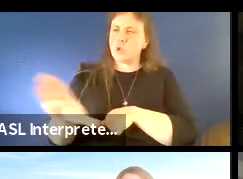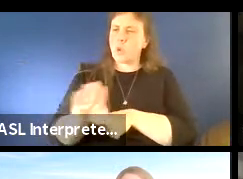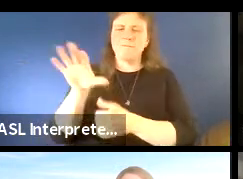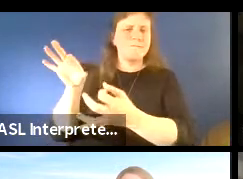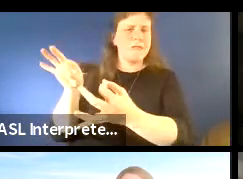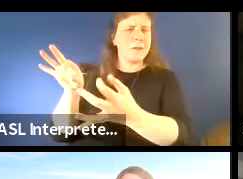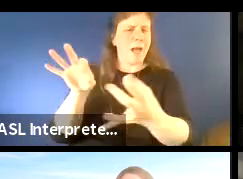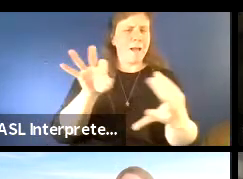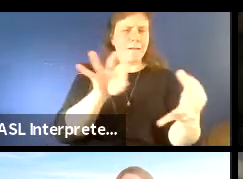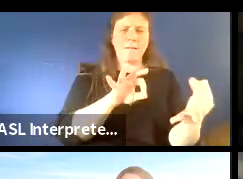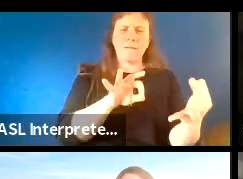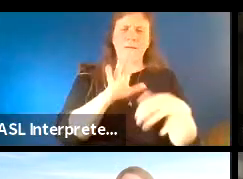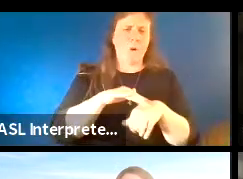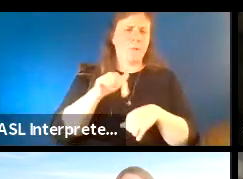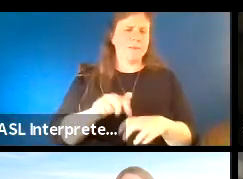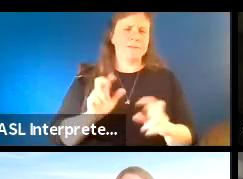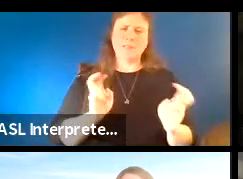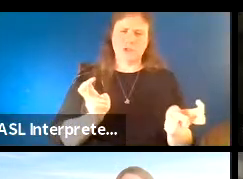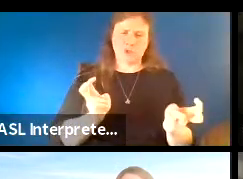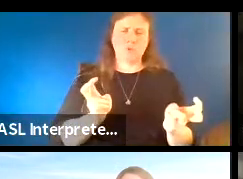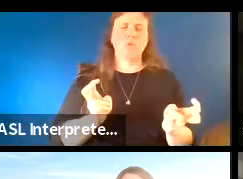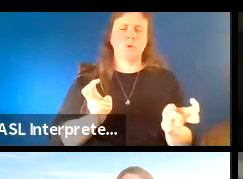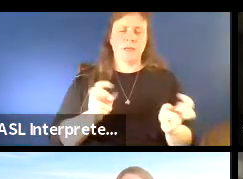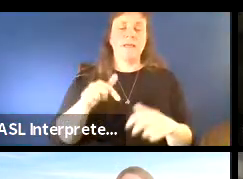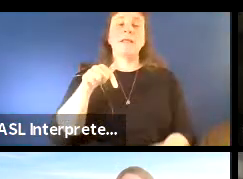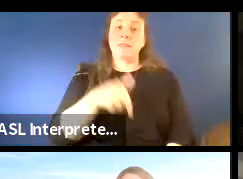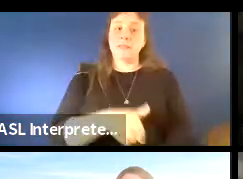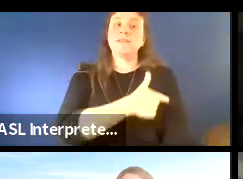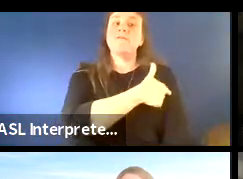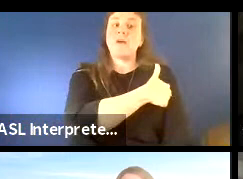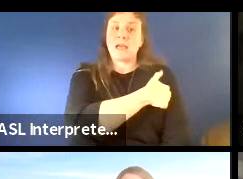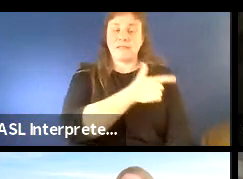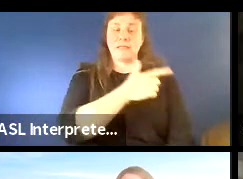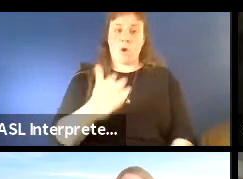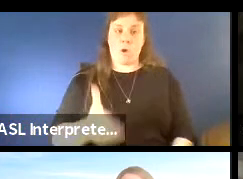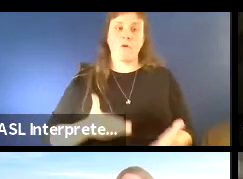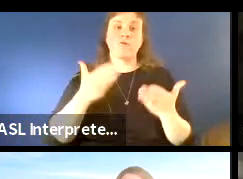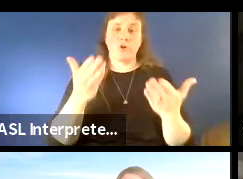feedback on this issue. Certainly, this vaccine offers